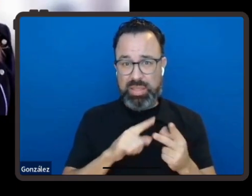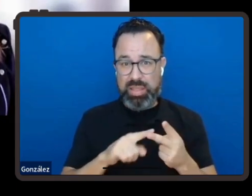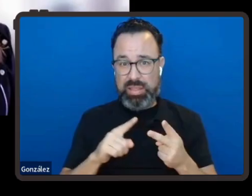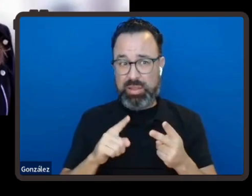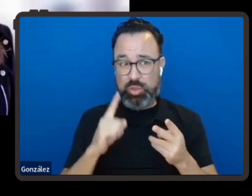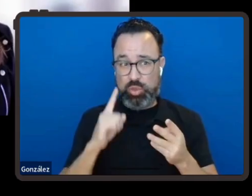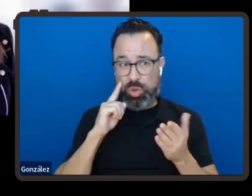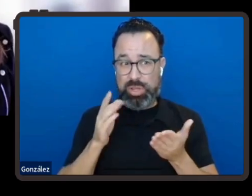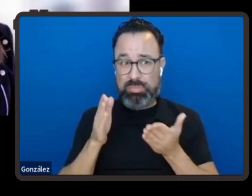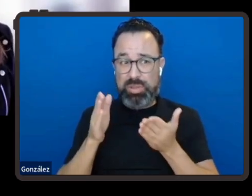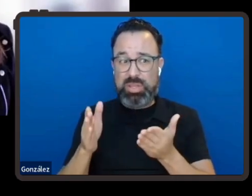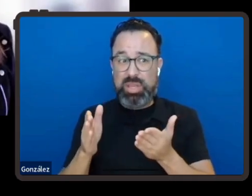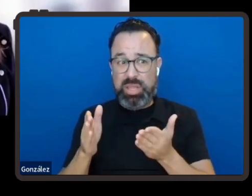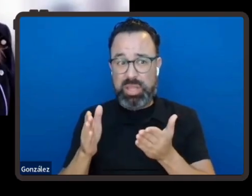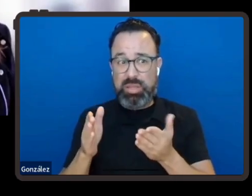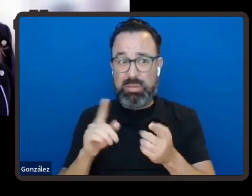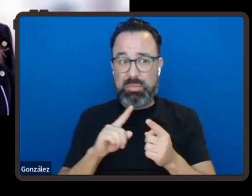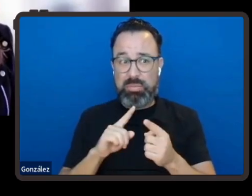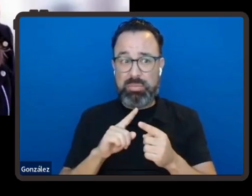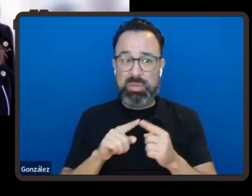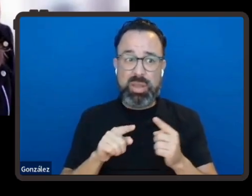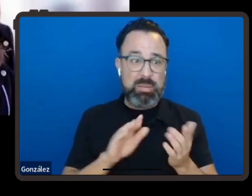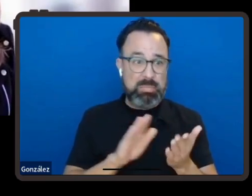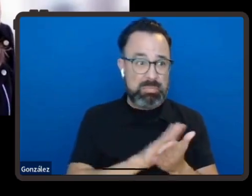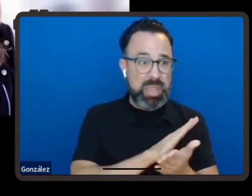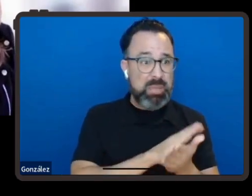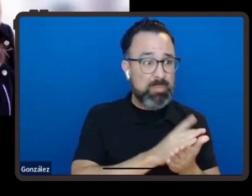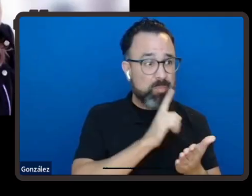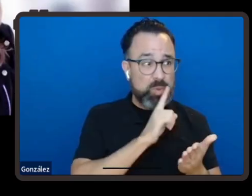aren't small. Those are lots of recommendations, but